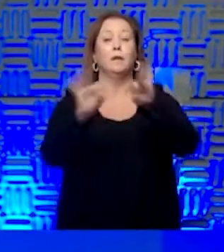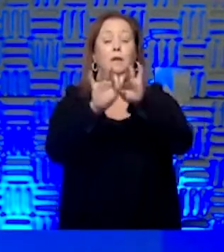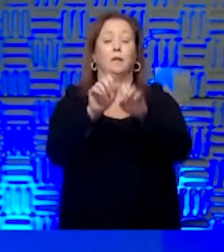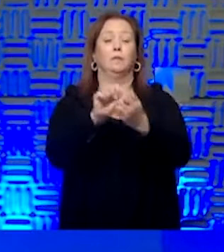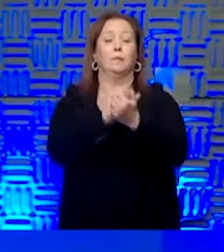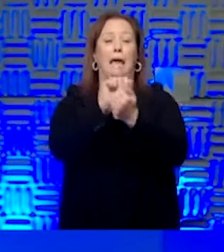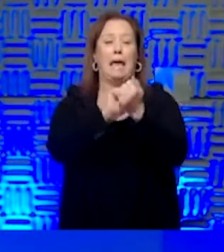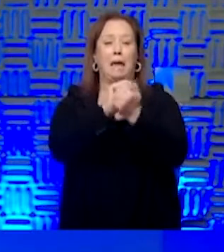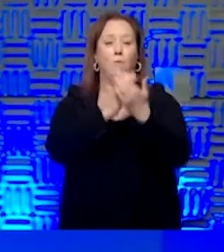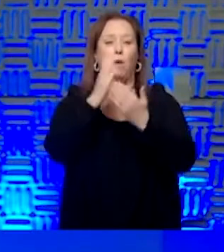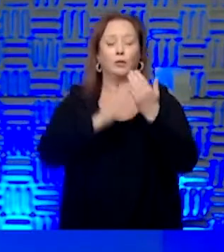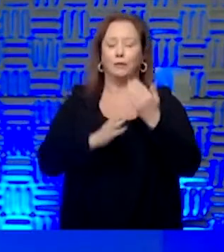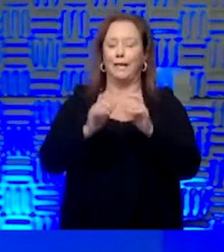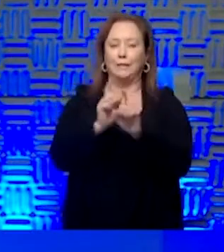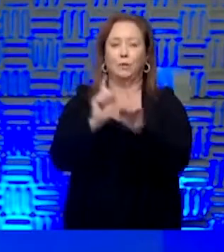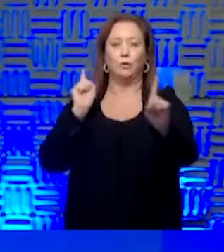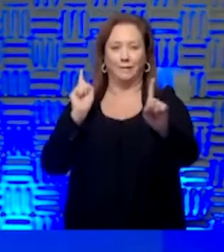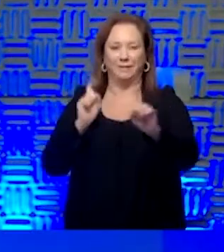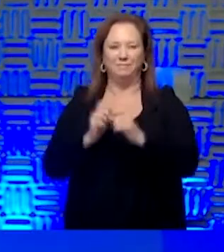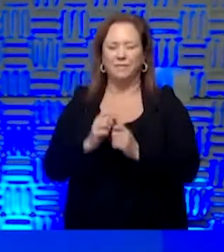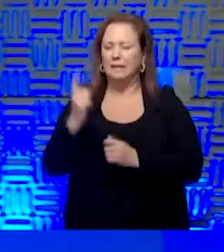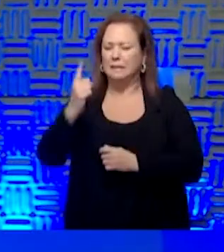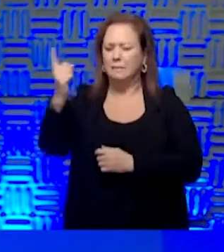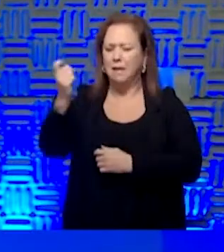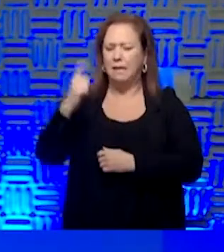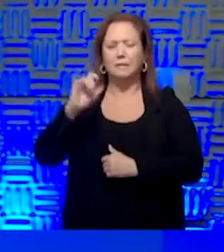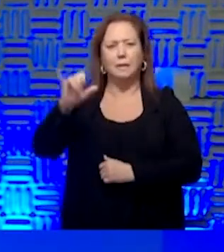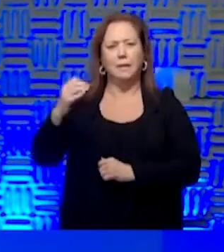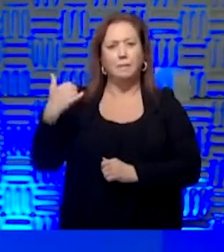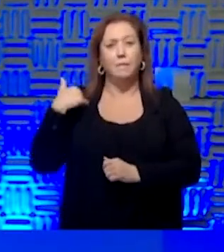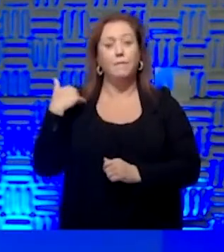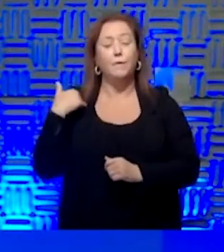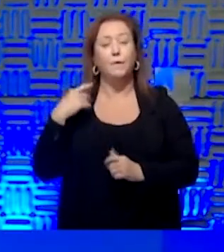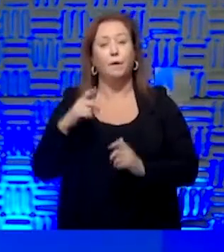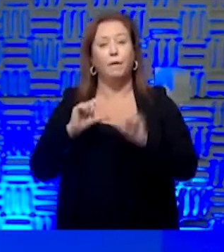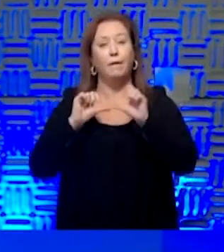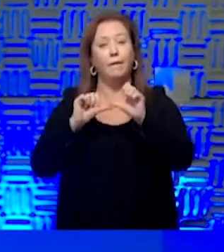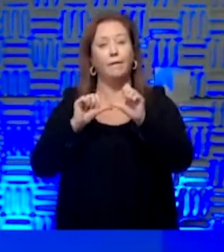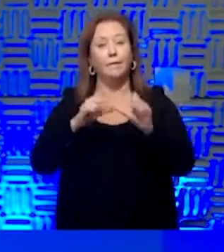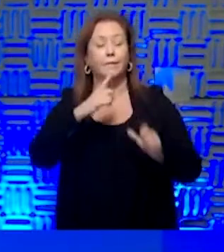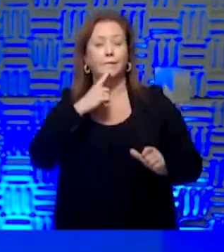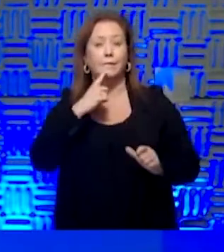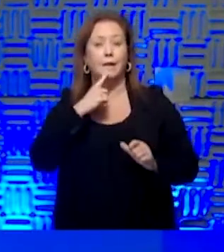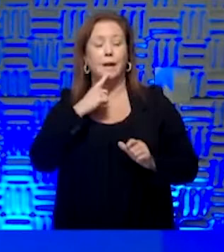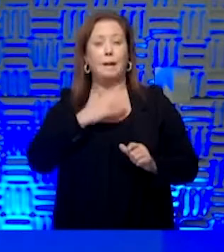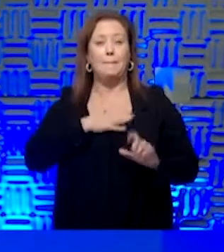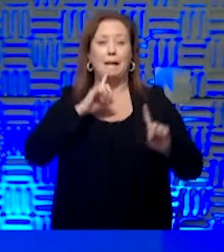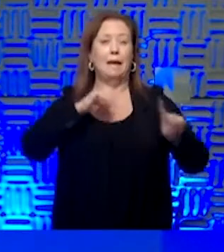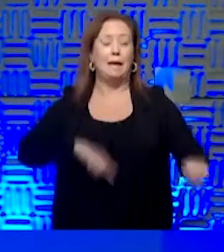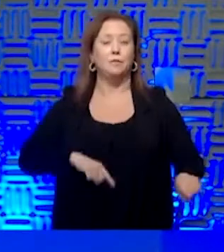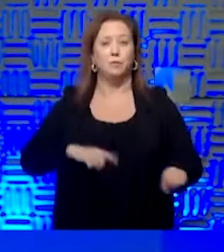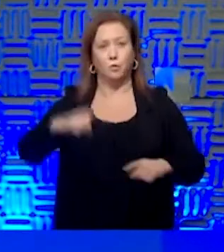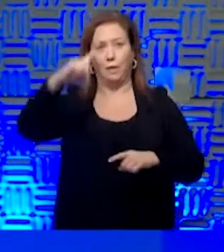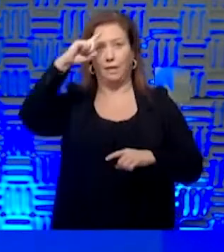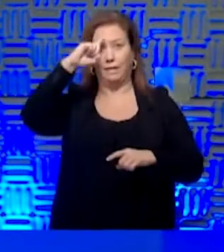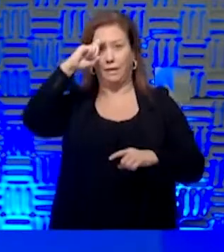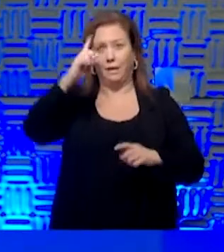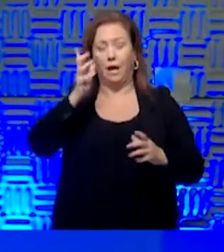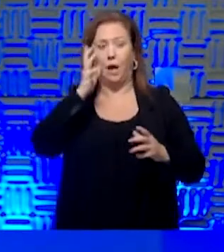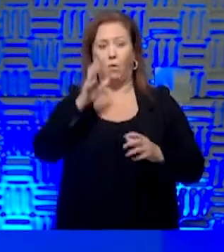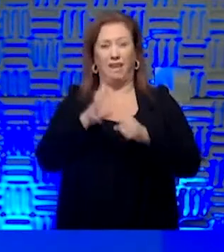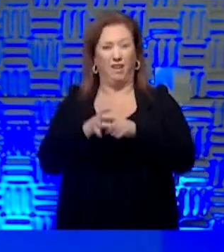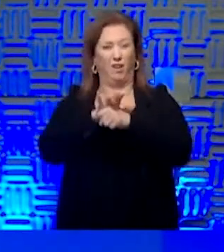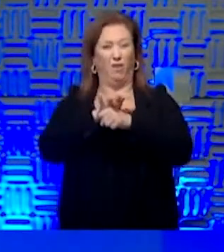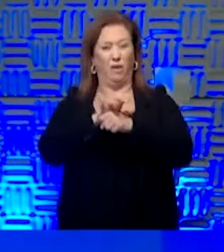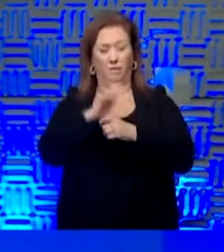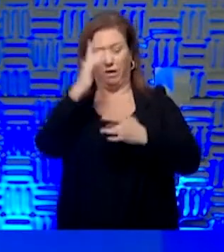distance, I was asked that question earlier, and I've continued to say my answer is, do I think I'm going to get COVID